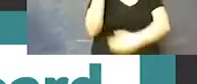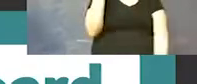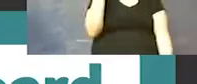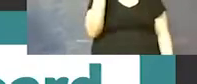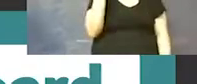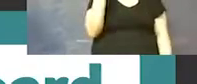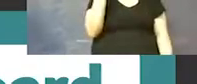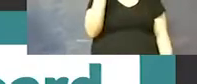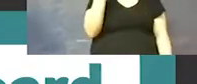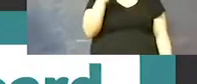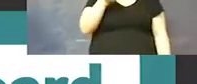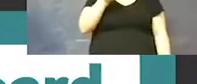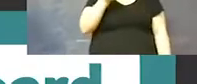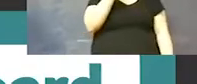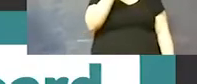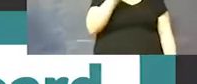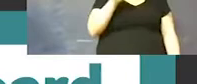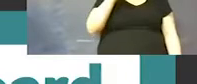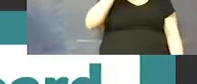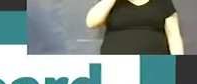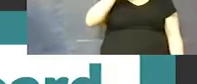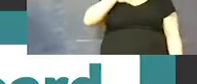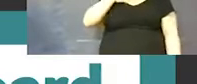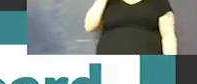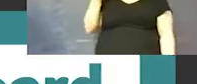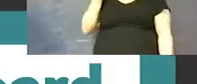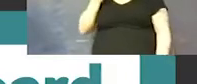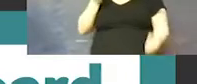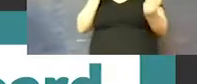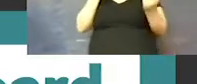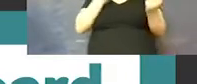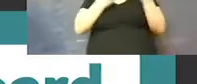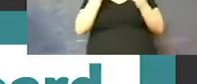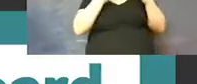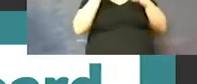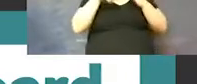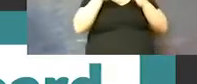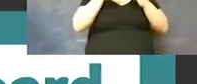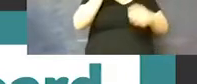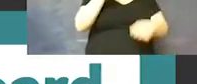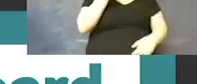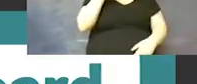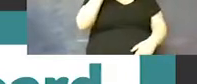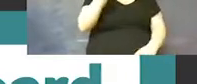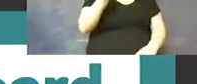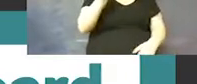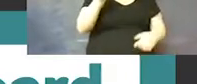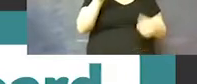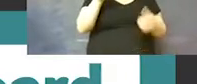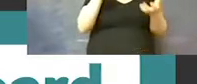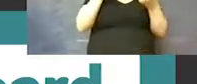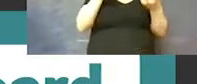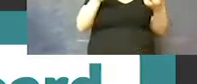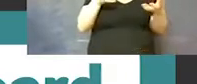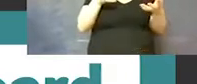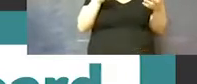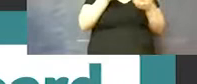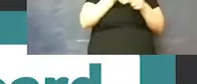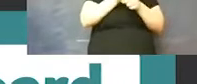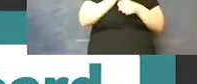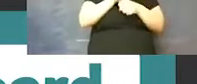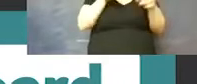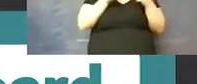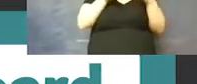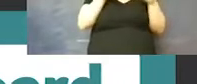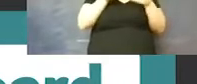Brandy and I received many questions about the dashboard. And so I just wanted to make sure that it was really clear that I